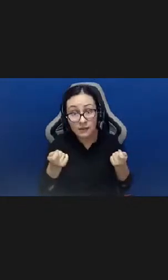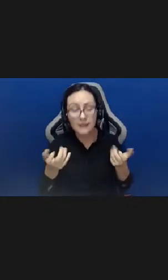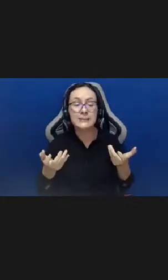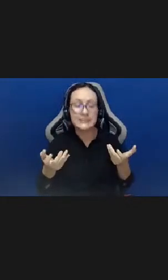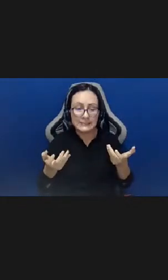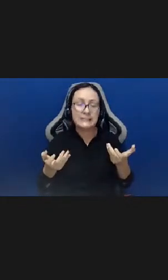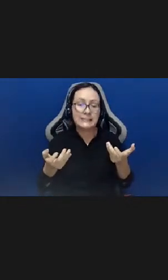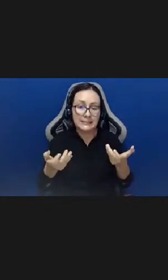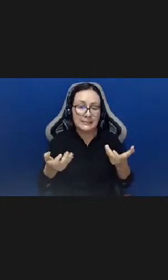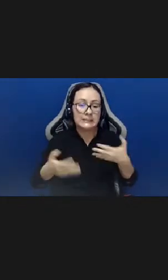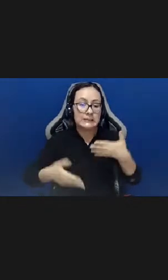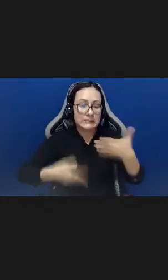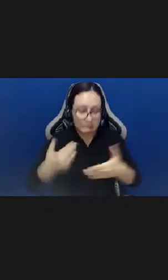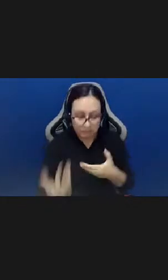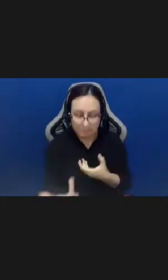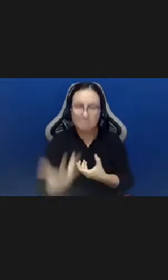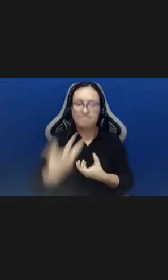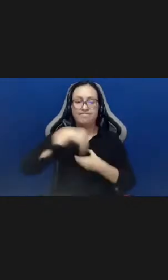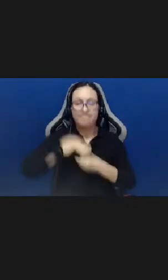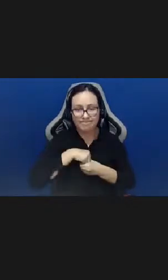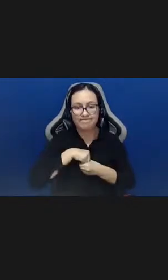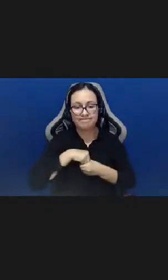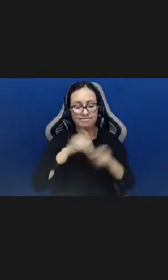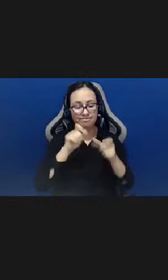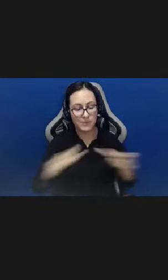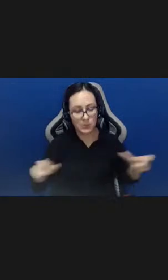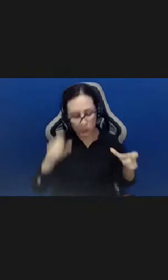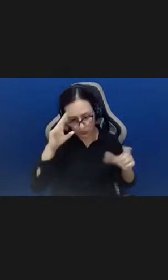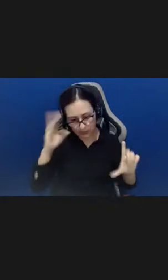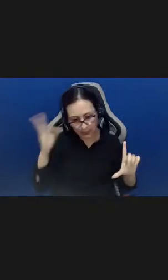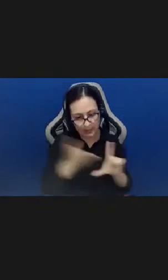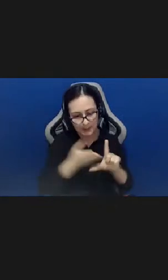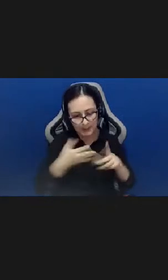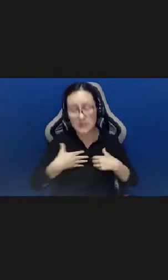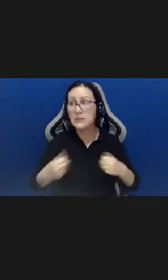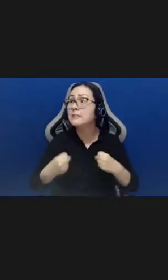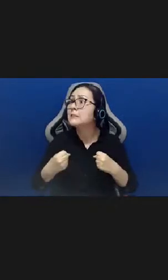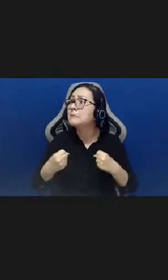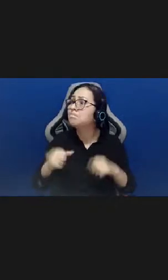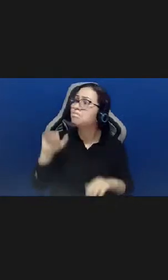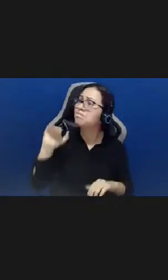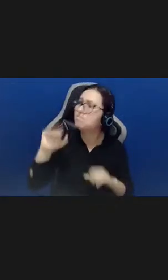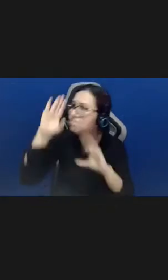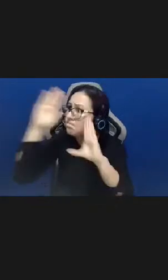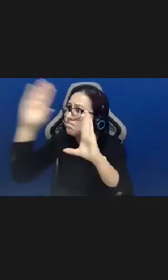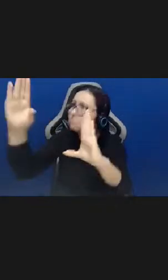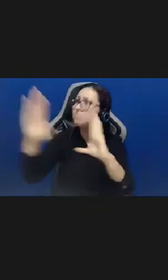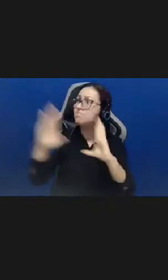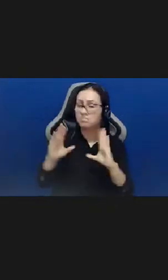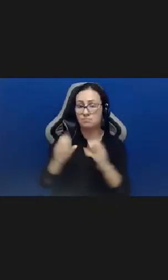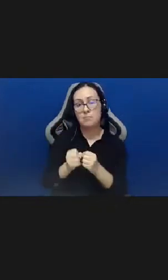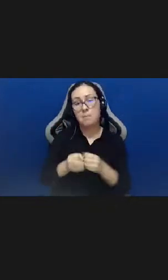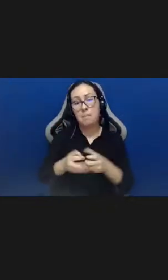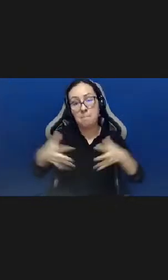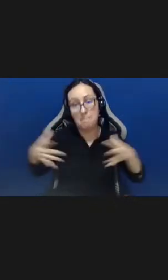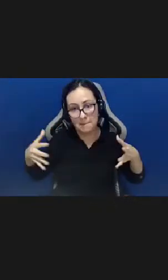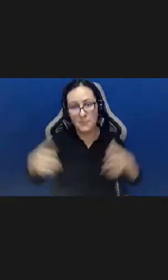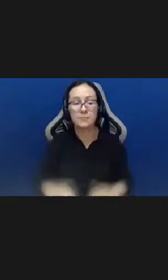which, unlike what will happen in high-income countries, will not come back to a